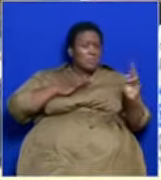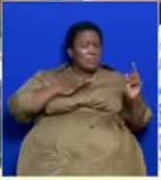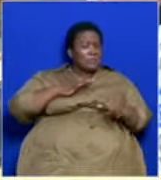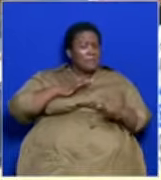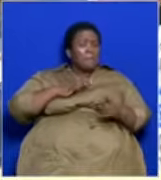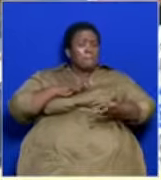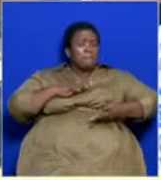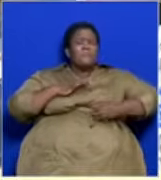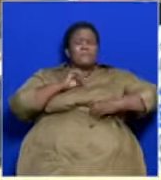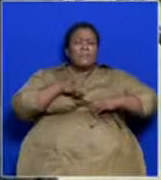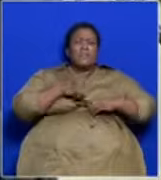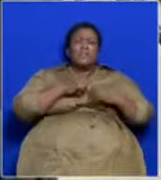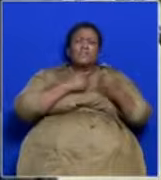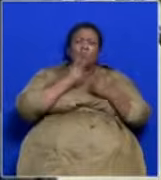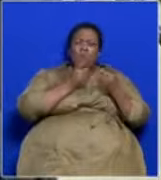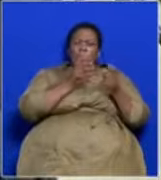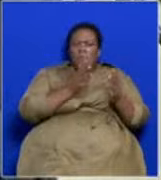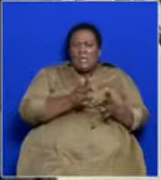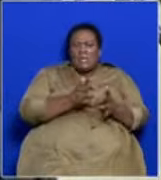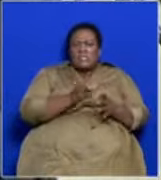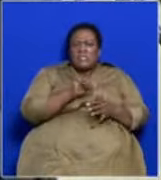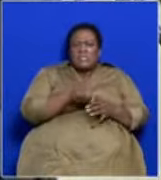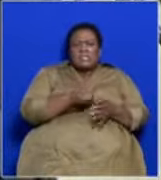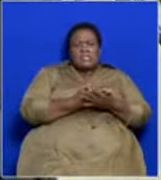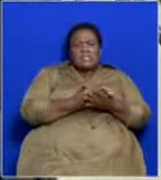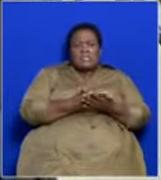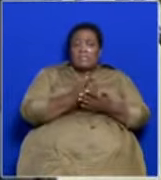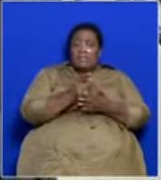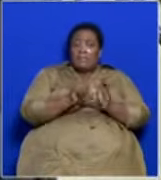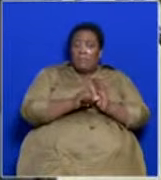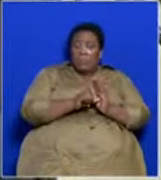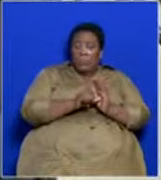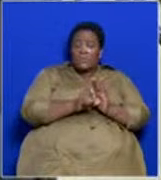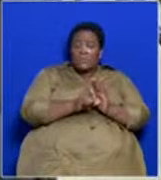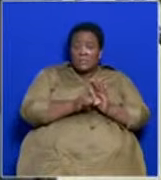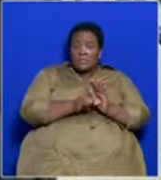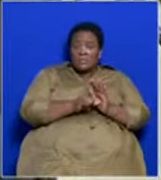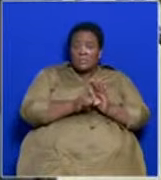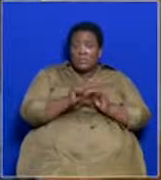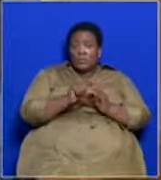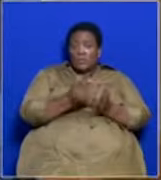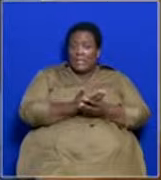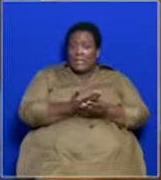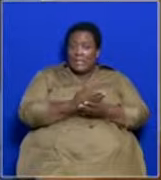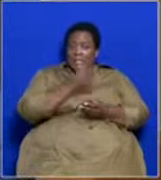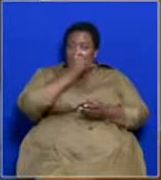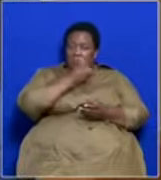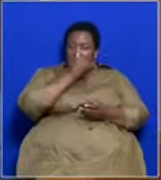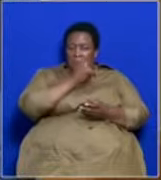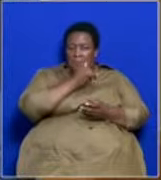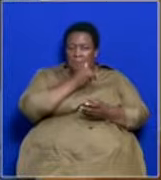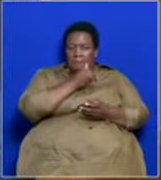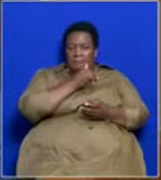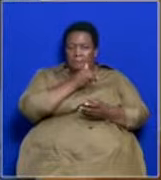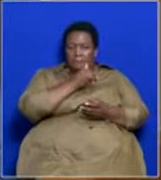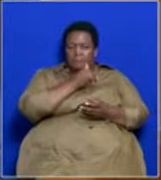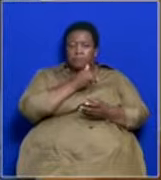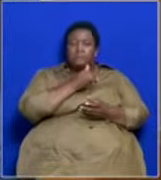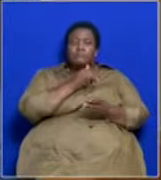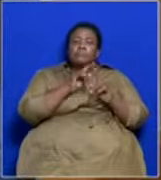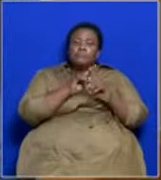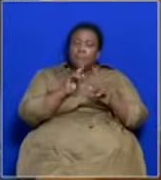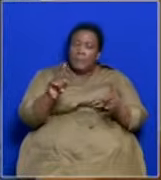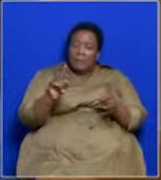are crucial to criminal prosecution, but it's a